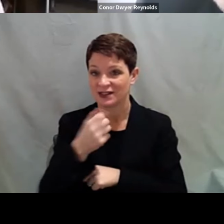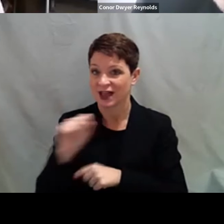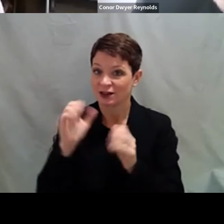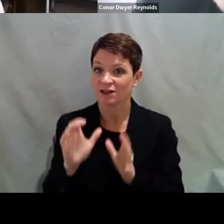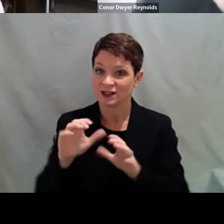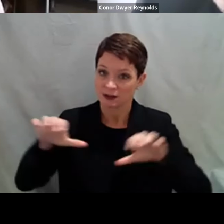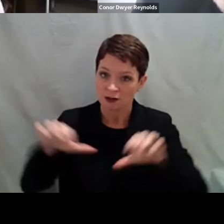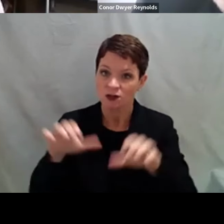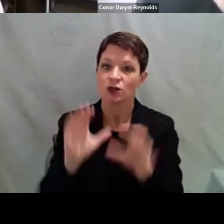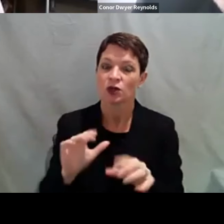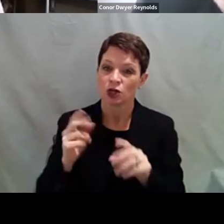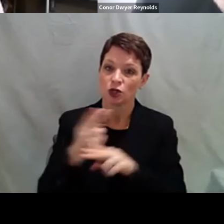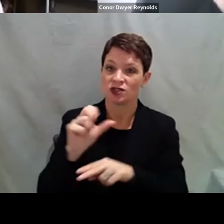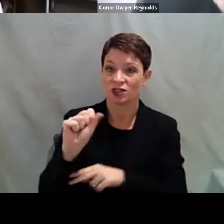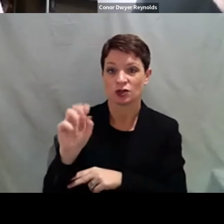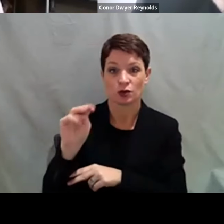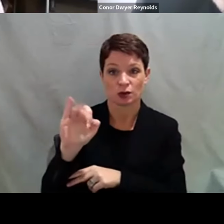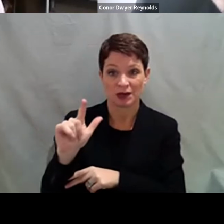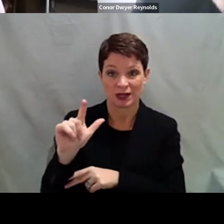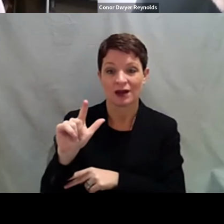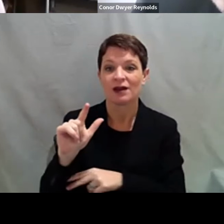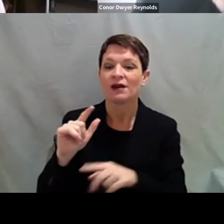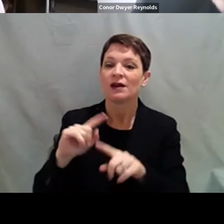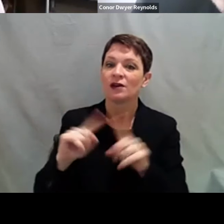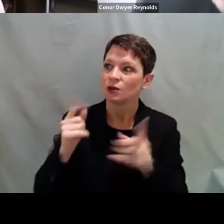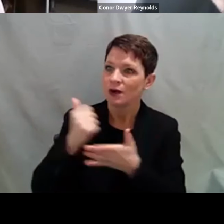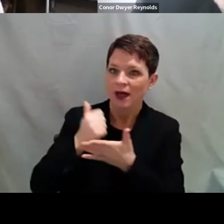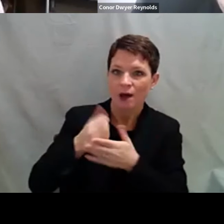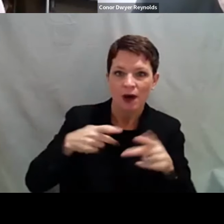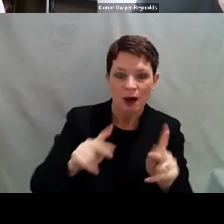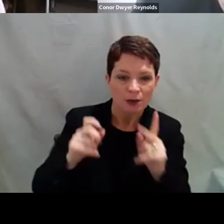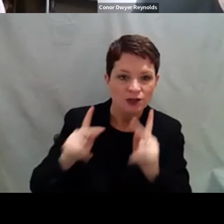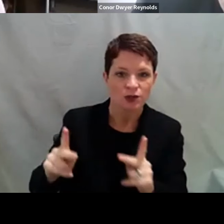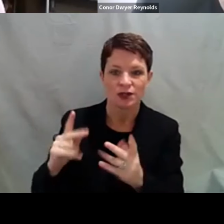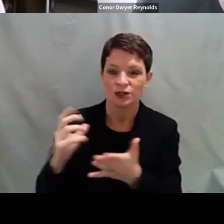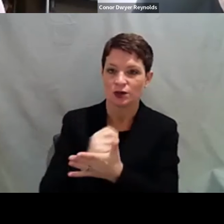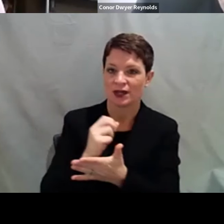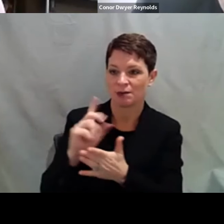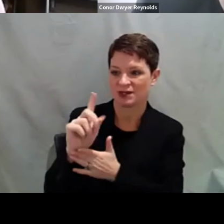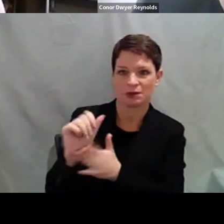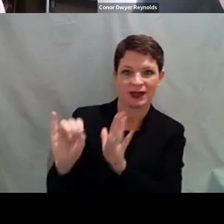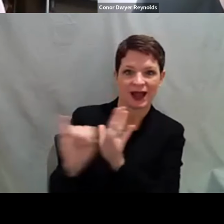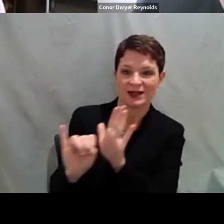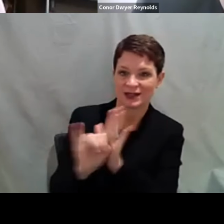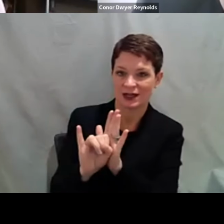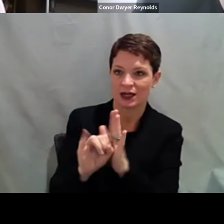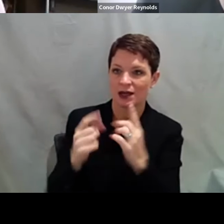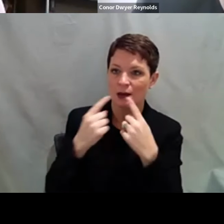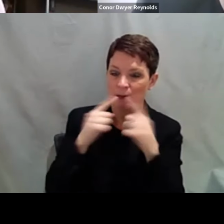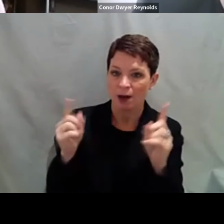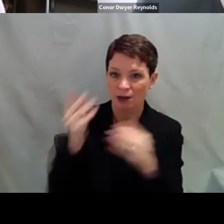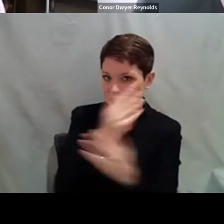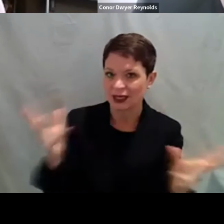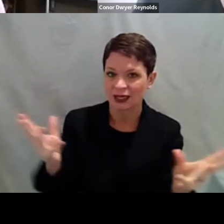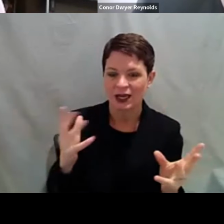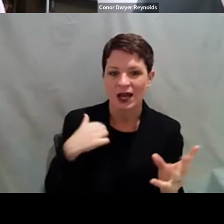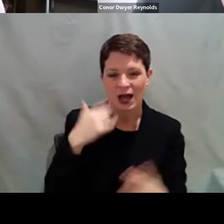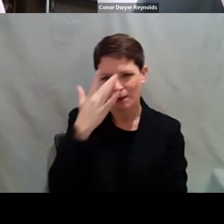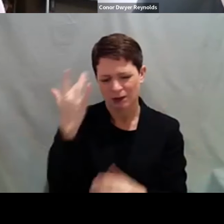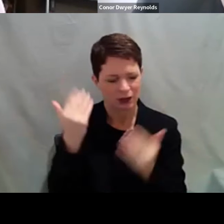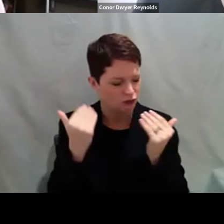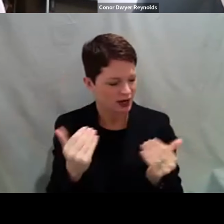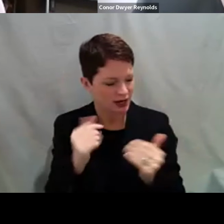to really give people the opportunities to claim disability identity publicly. I'm blanking right now on the